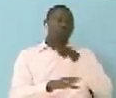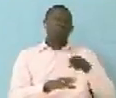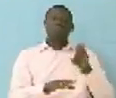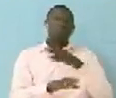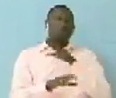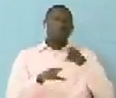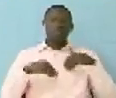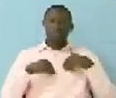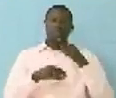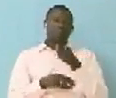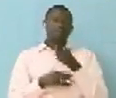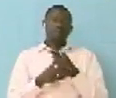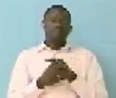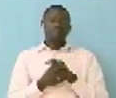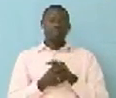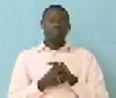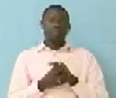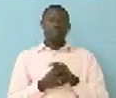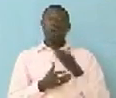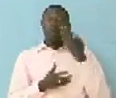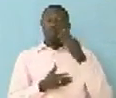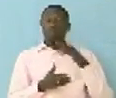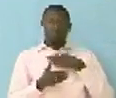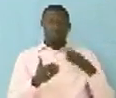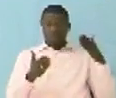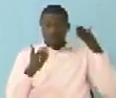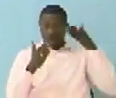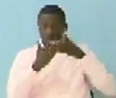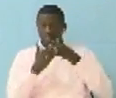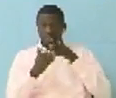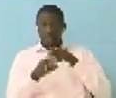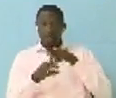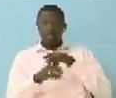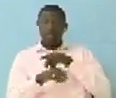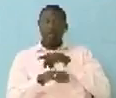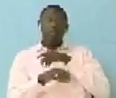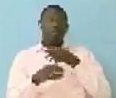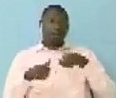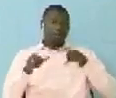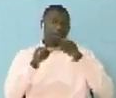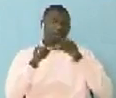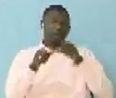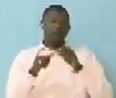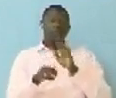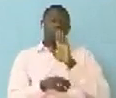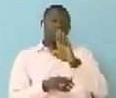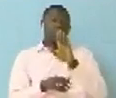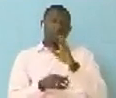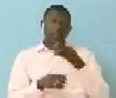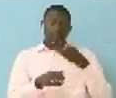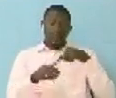Hence, we've not reached that stage. But later in these proceedings here, I